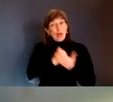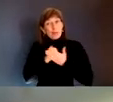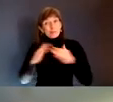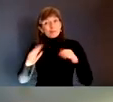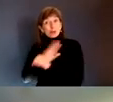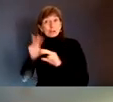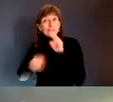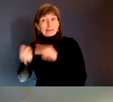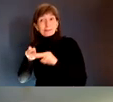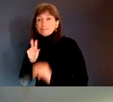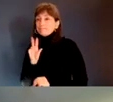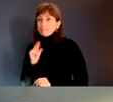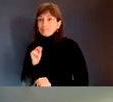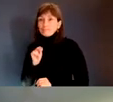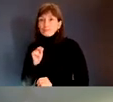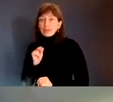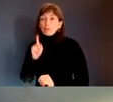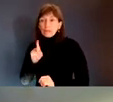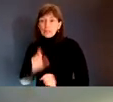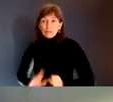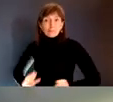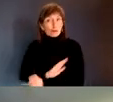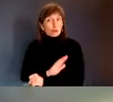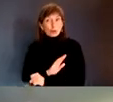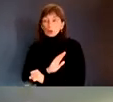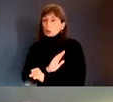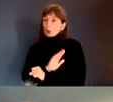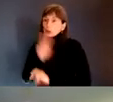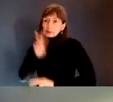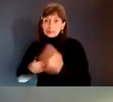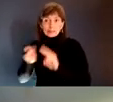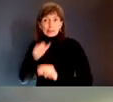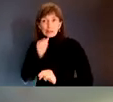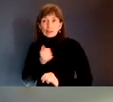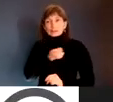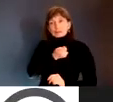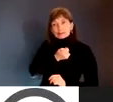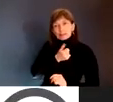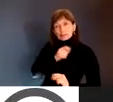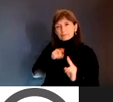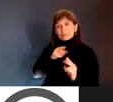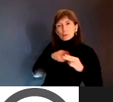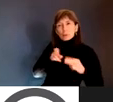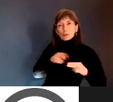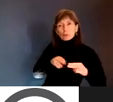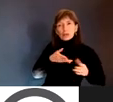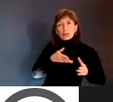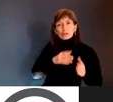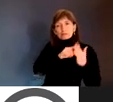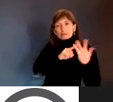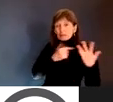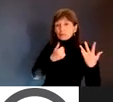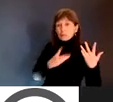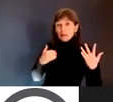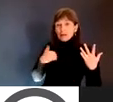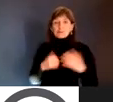replace the clinical judgment that needs to go along with. What questions should I ask? We already talked about. And what about other decision-making areas?